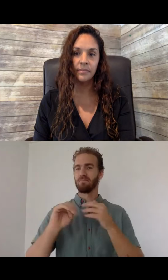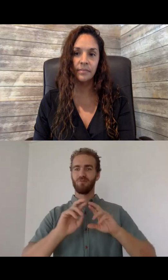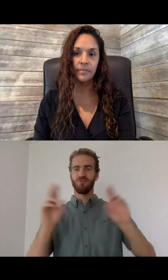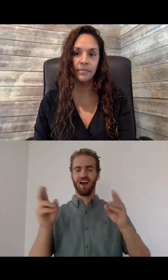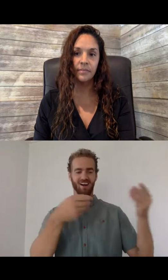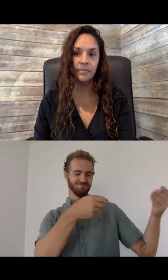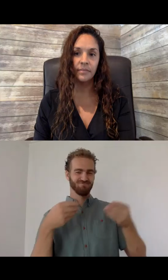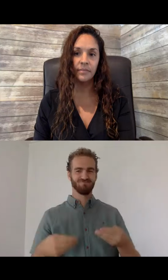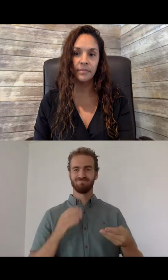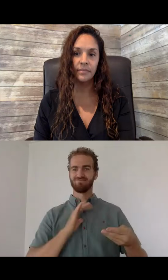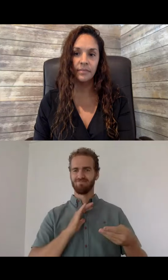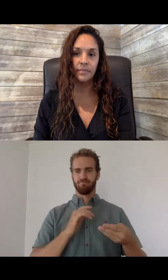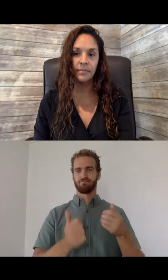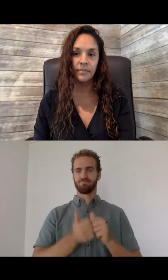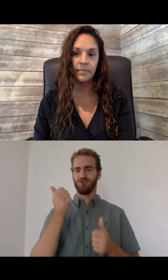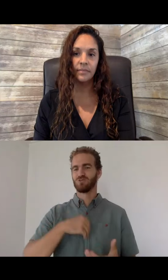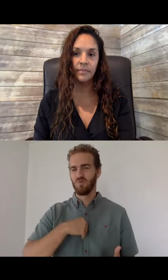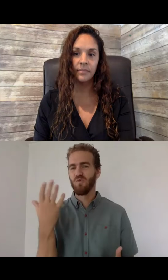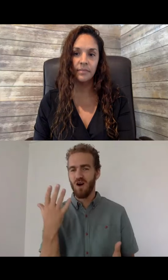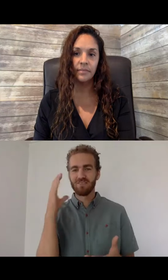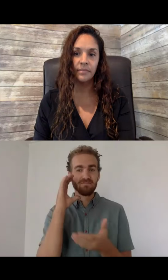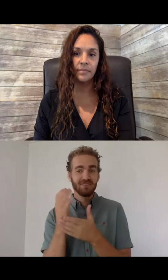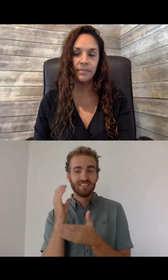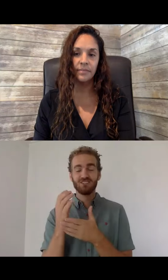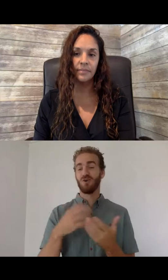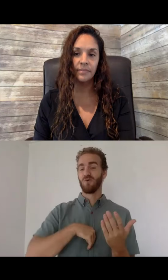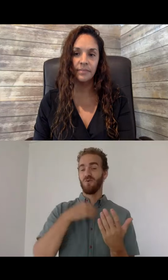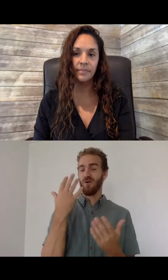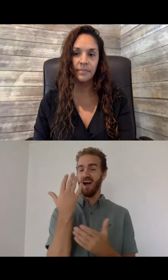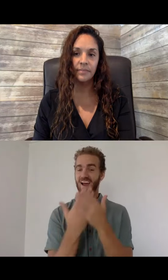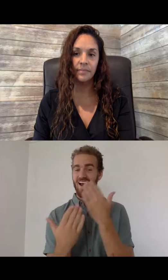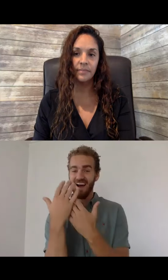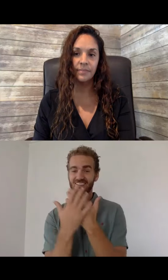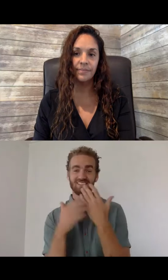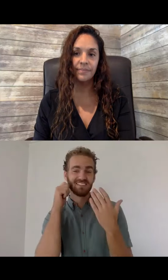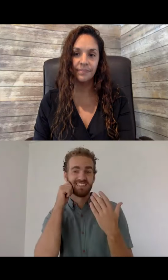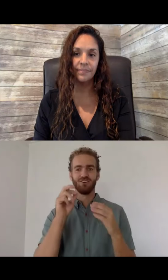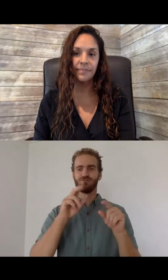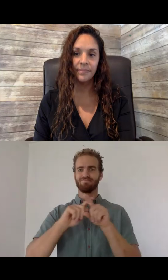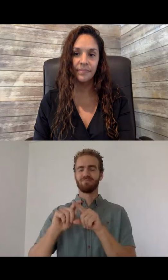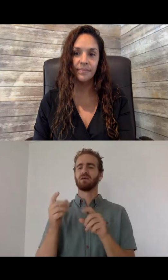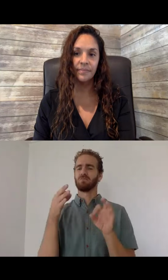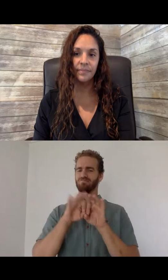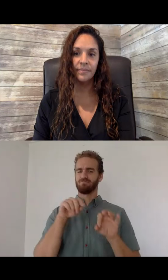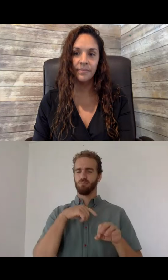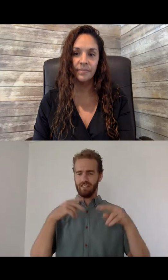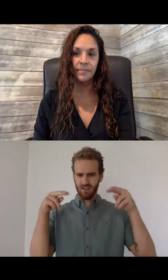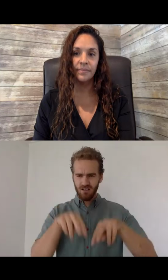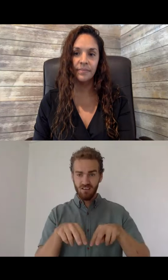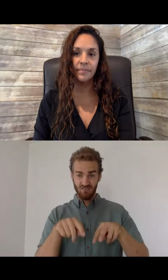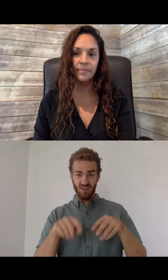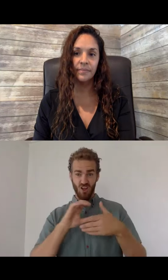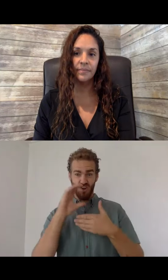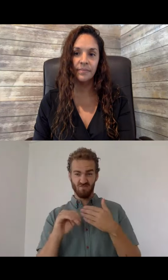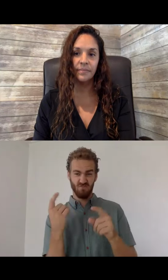Having alphabet letters, maybe you get curriculum ready and you have the curriculum in front of you, and most people in those pictures are white. It's a white skin